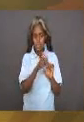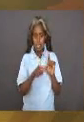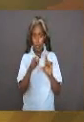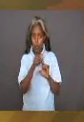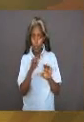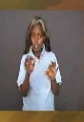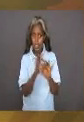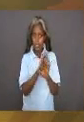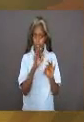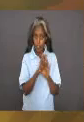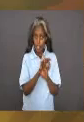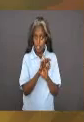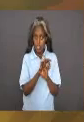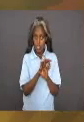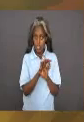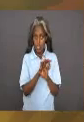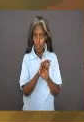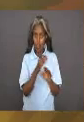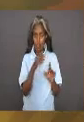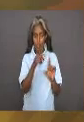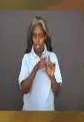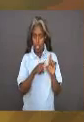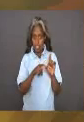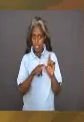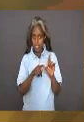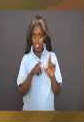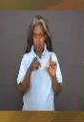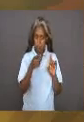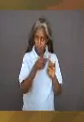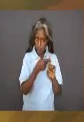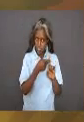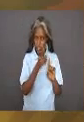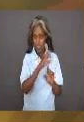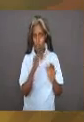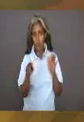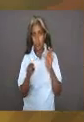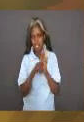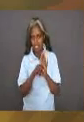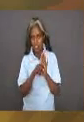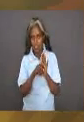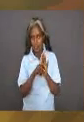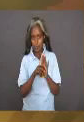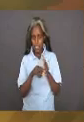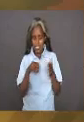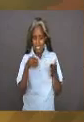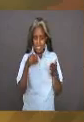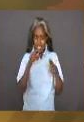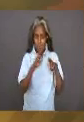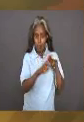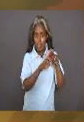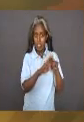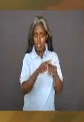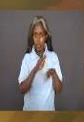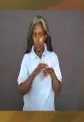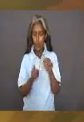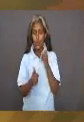trigonometric functions for angles can be positive or negative, depending on